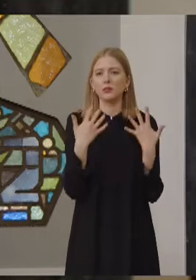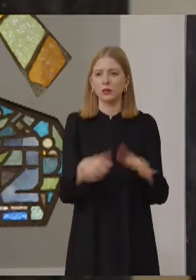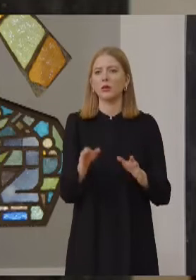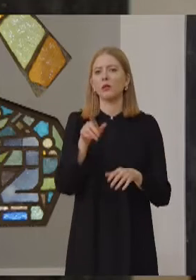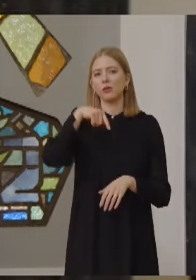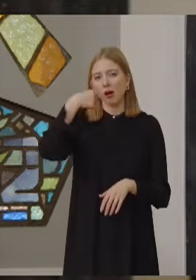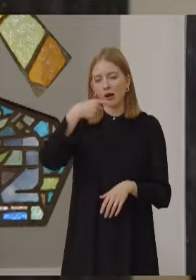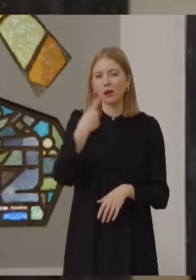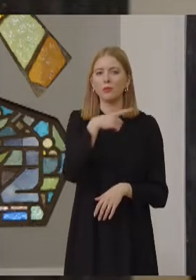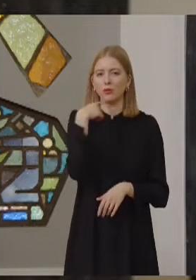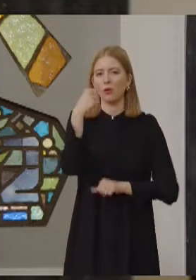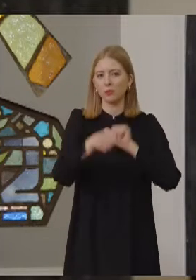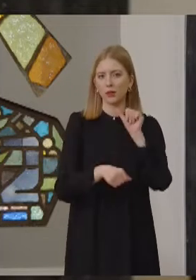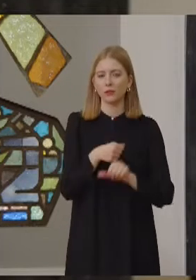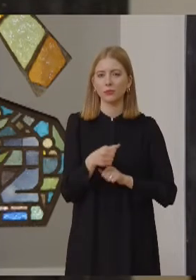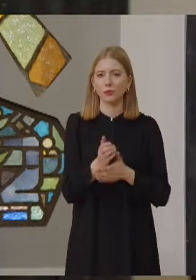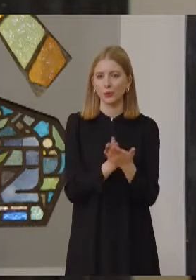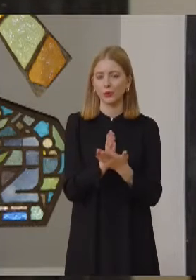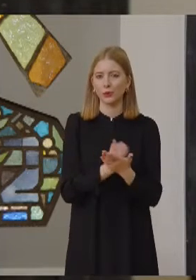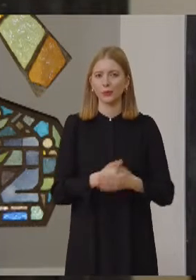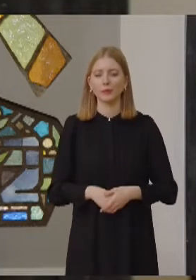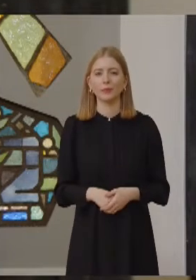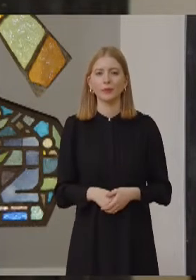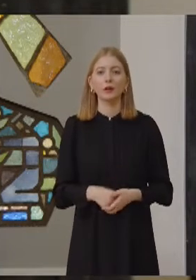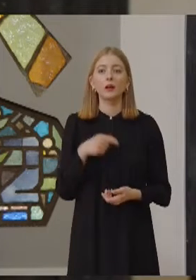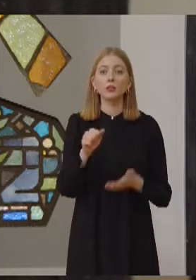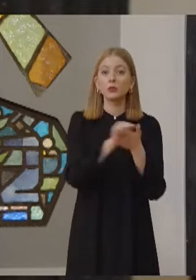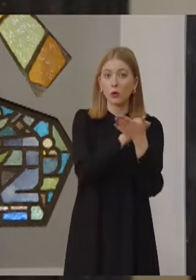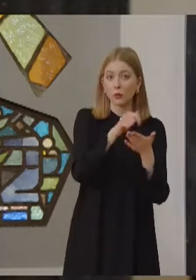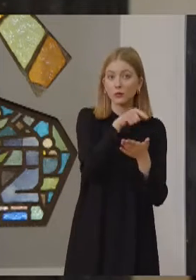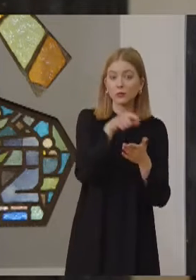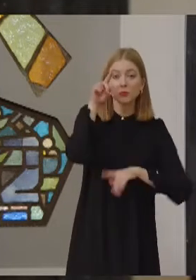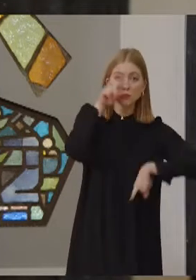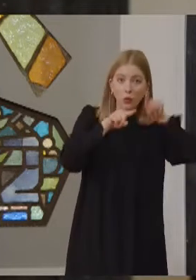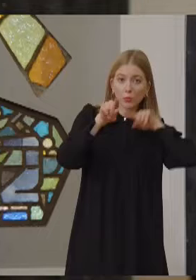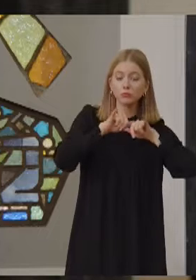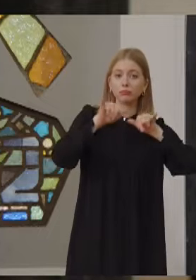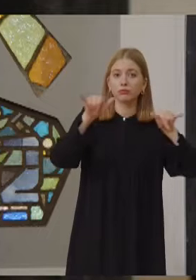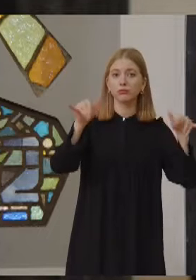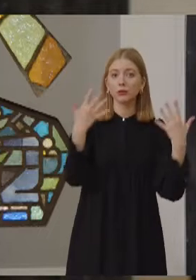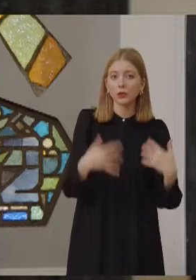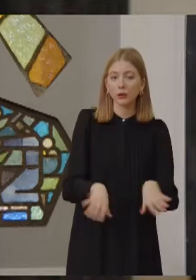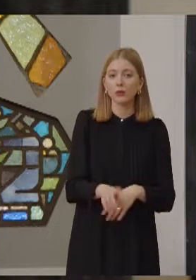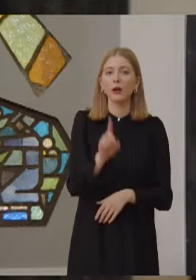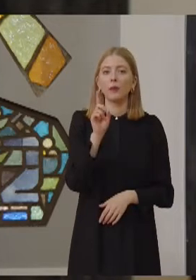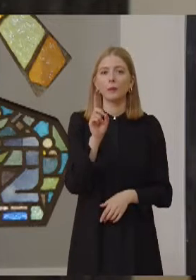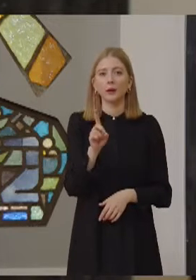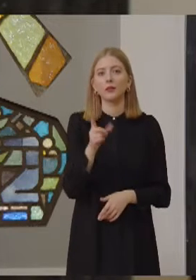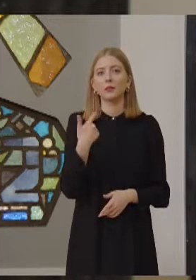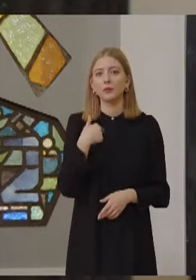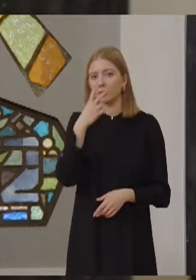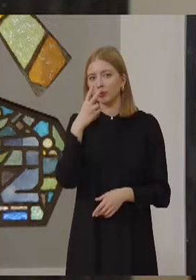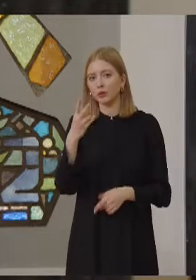Combating Violence Against Women and Domestic Violence, which is popularly called the Istanbul Convention. And despite